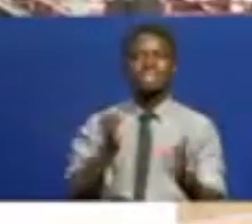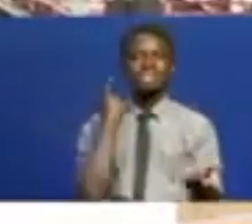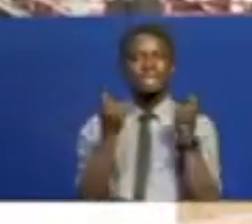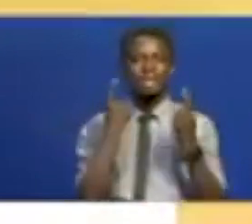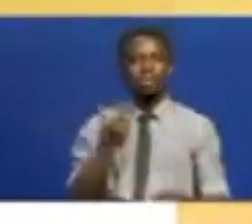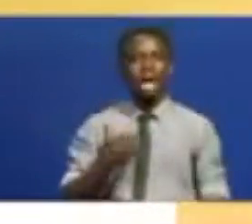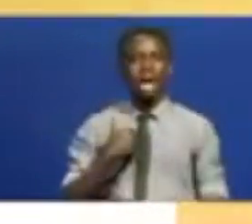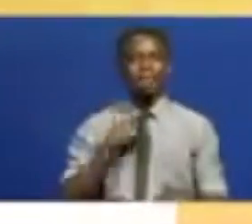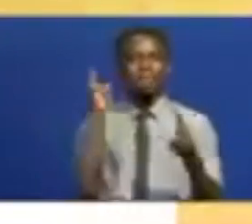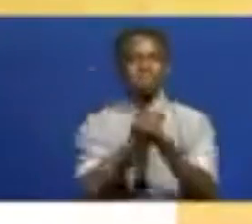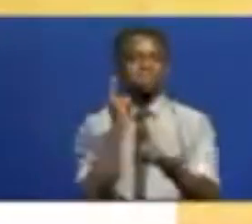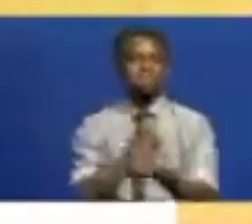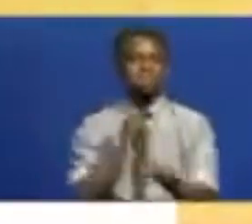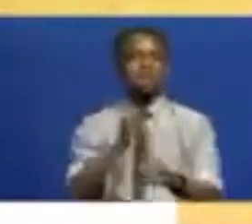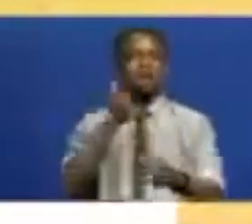activity.